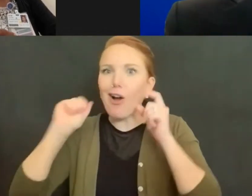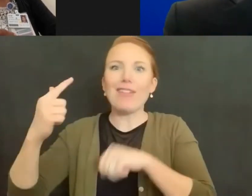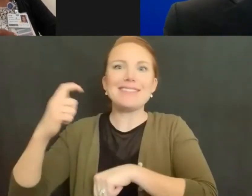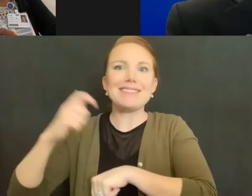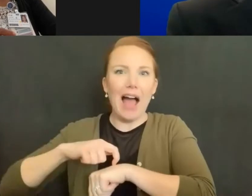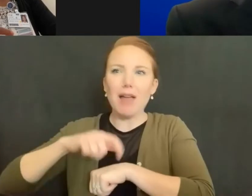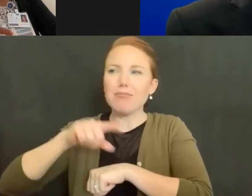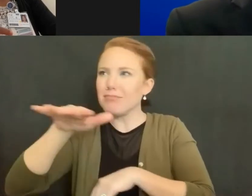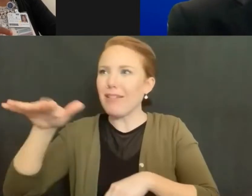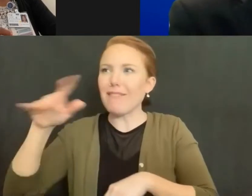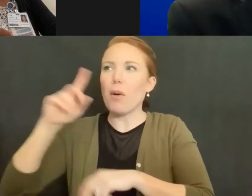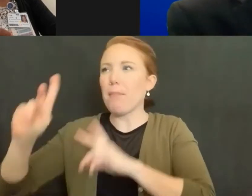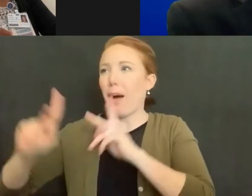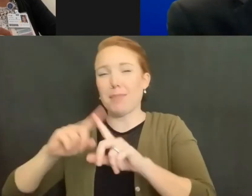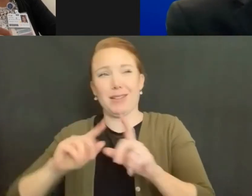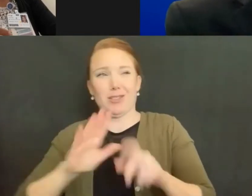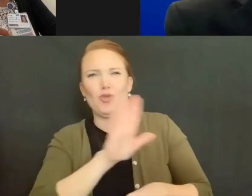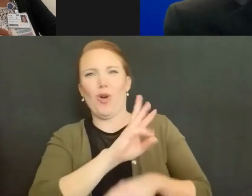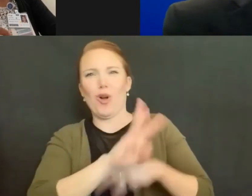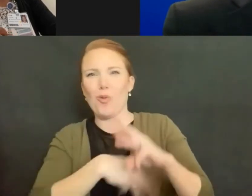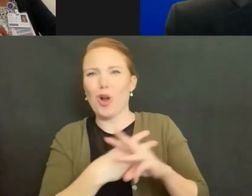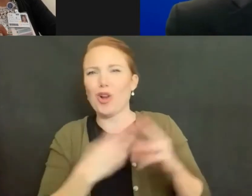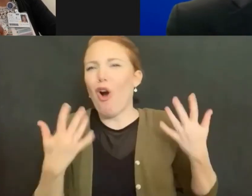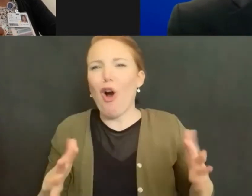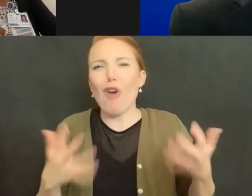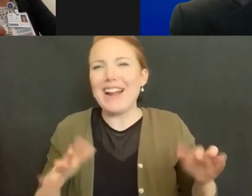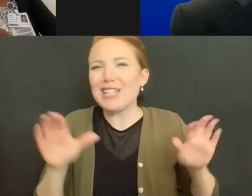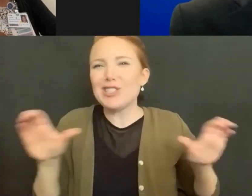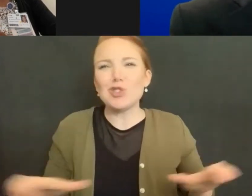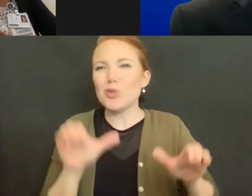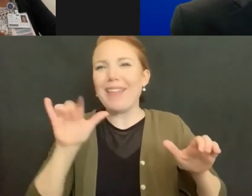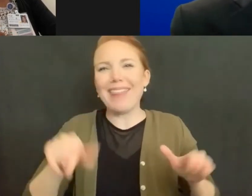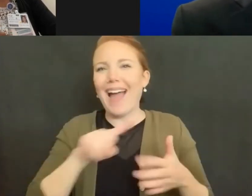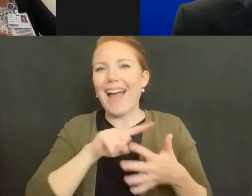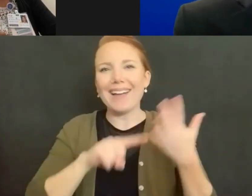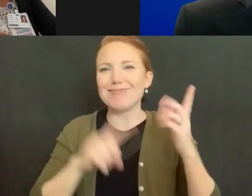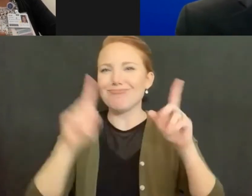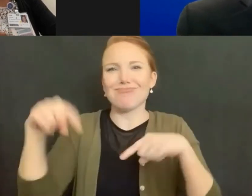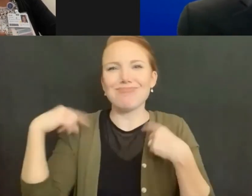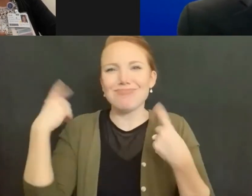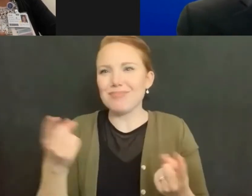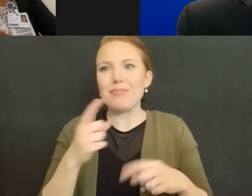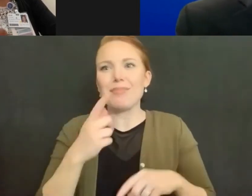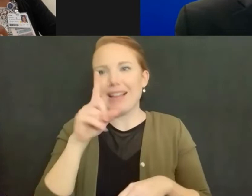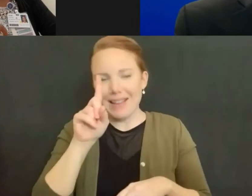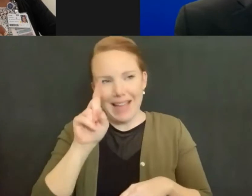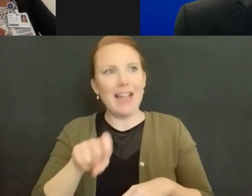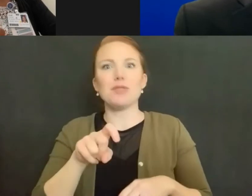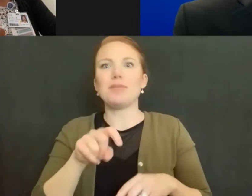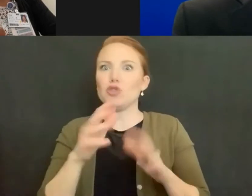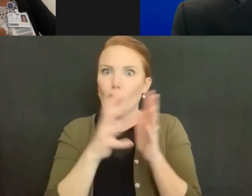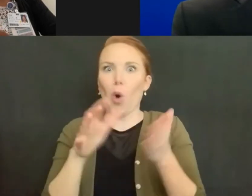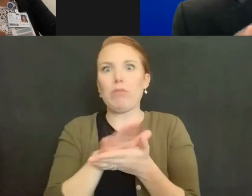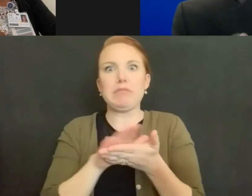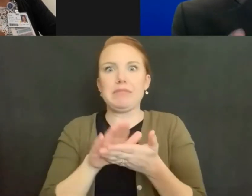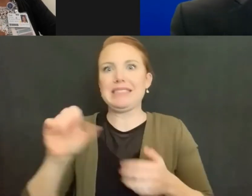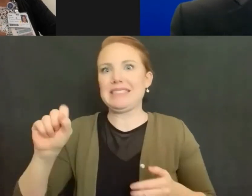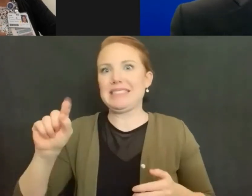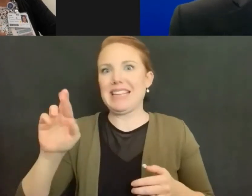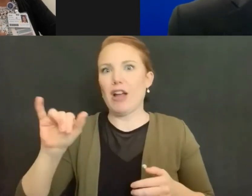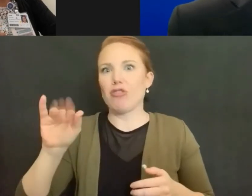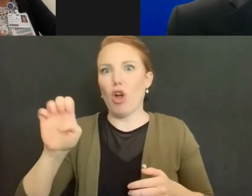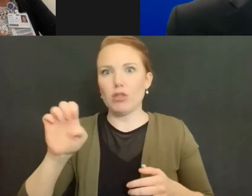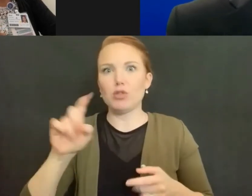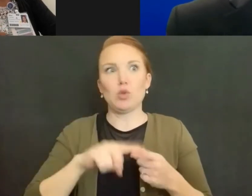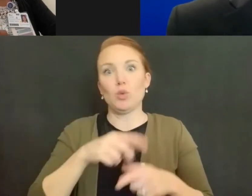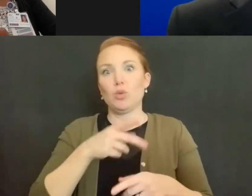different, but in your world, you were already doing many of these things just because you had to be so clean to,